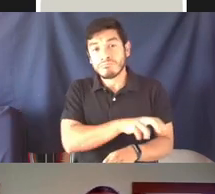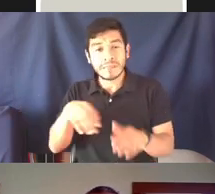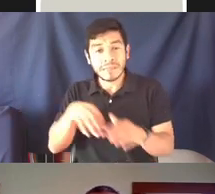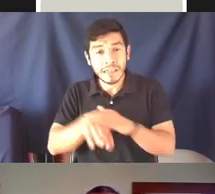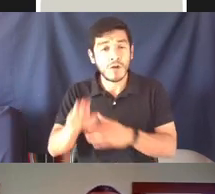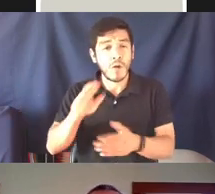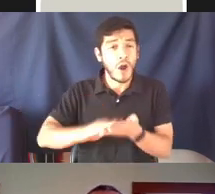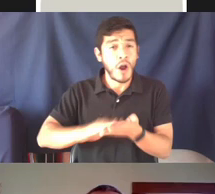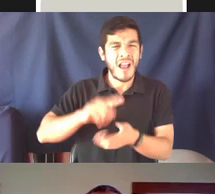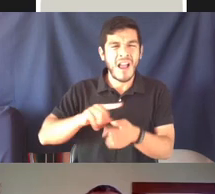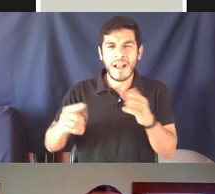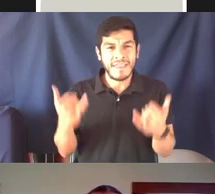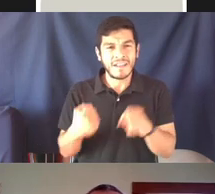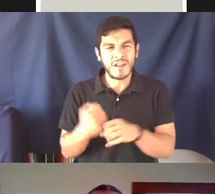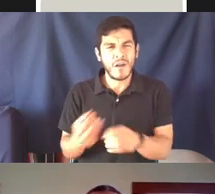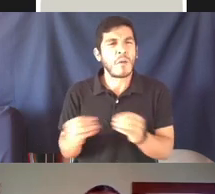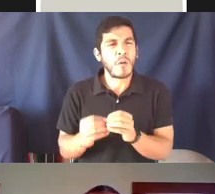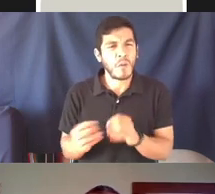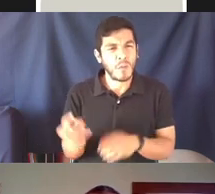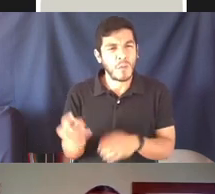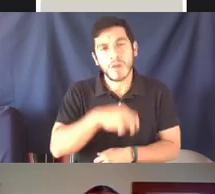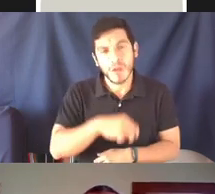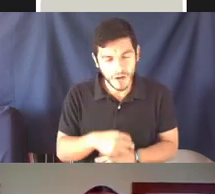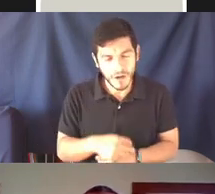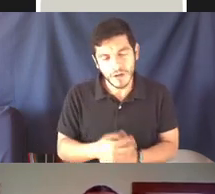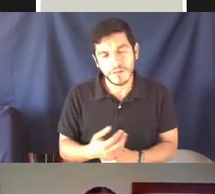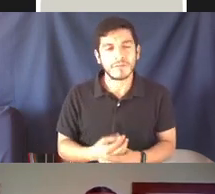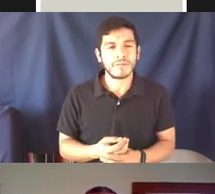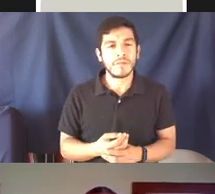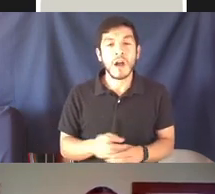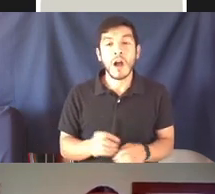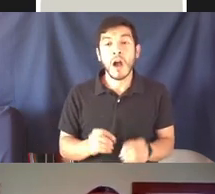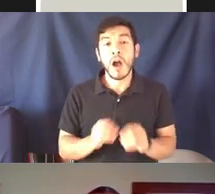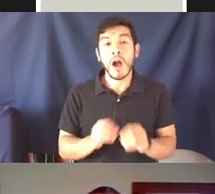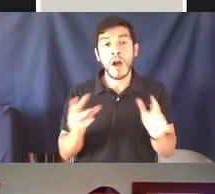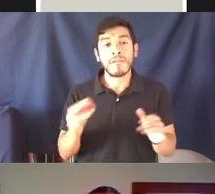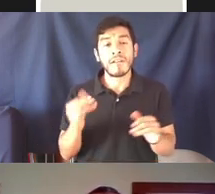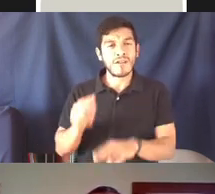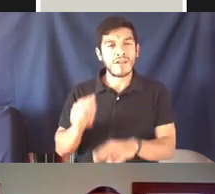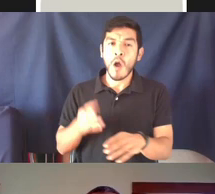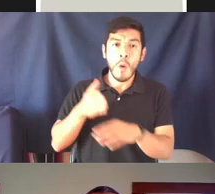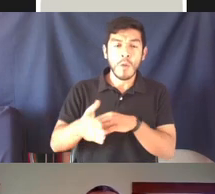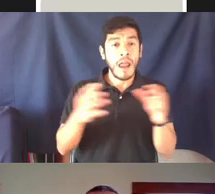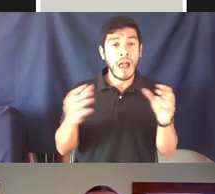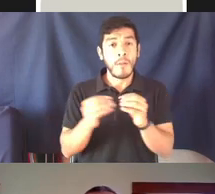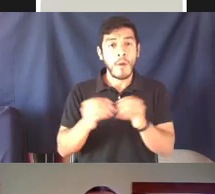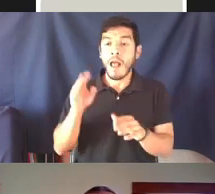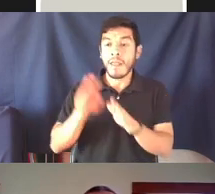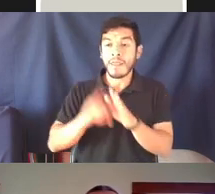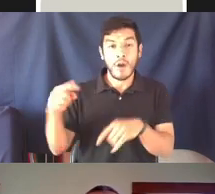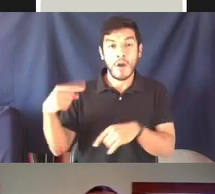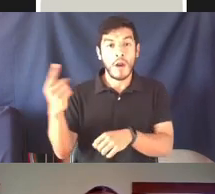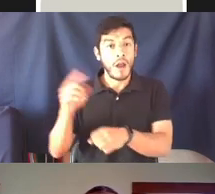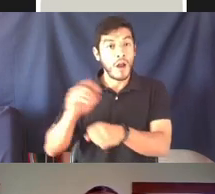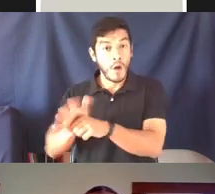Obviously, the nation's been going through a lot more than just the pandemic over the last year. Many mentoring programs have been struggling on